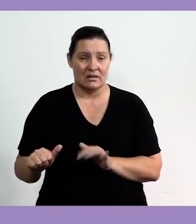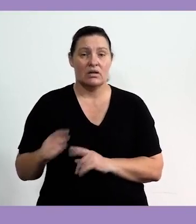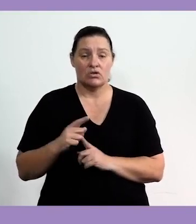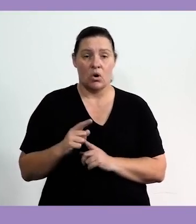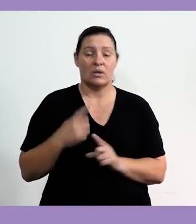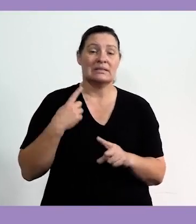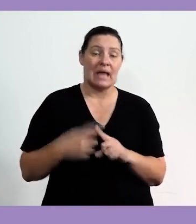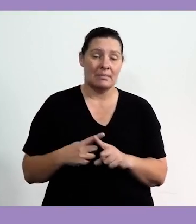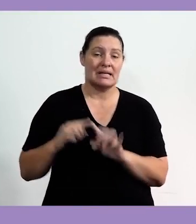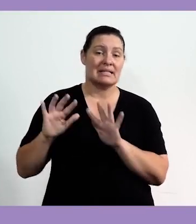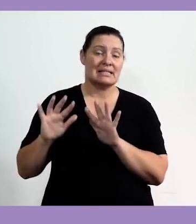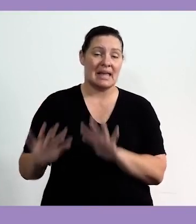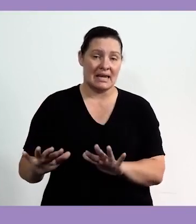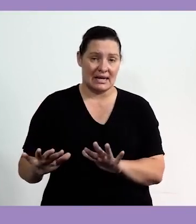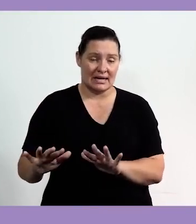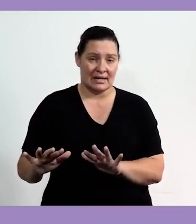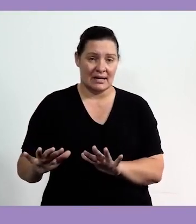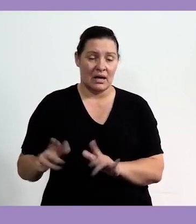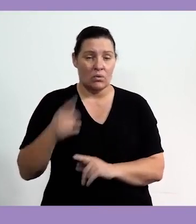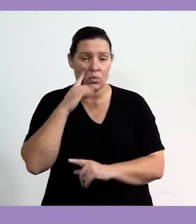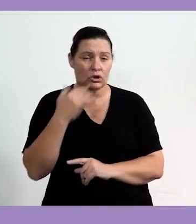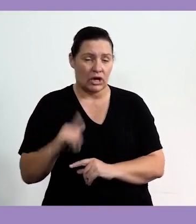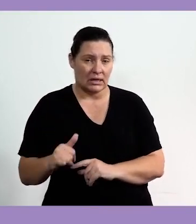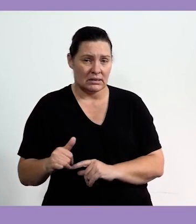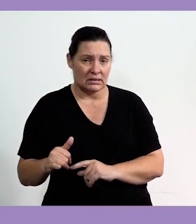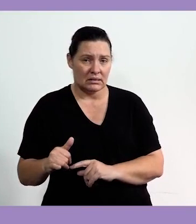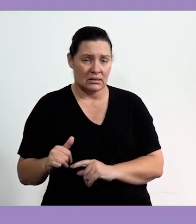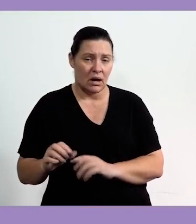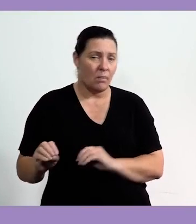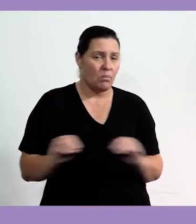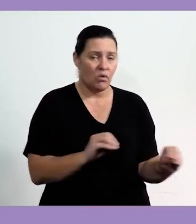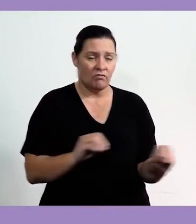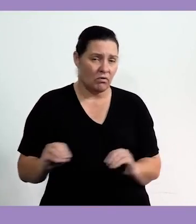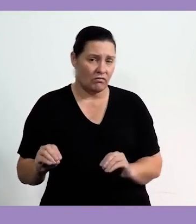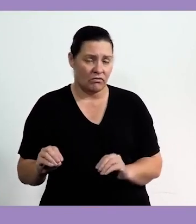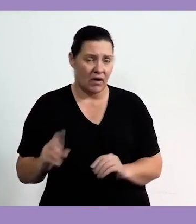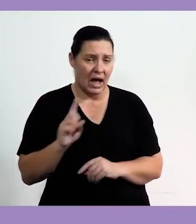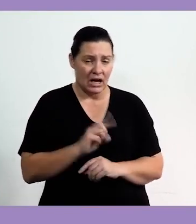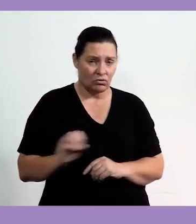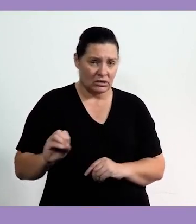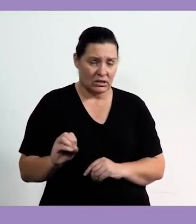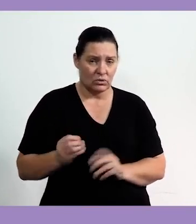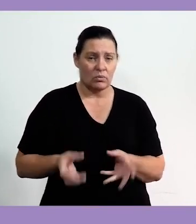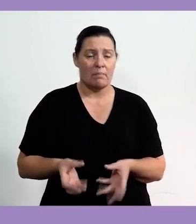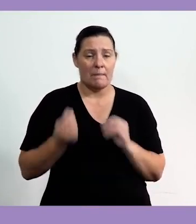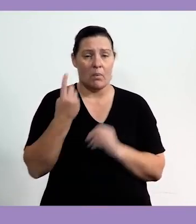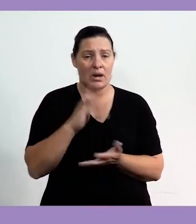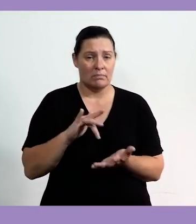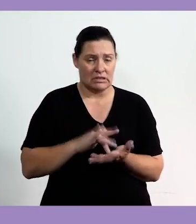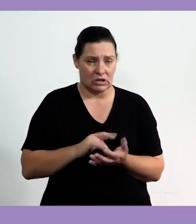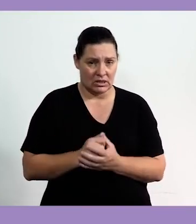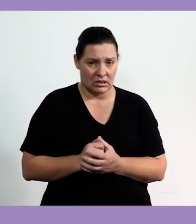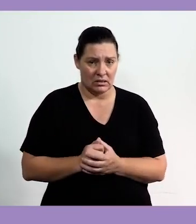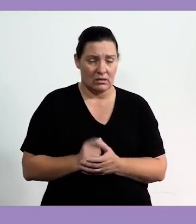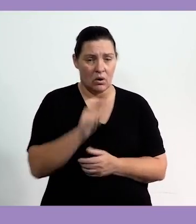1,3456. And we are going to multiply that by 10. Then we are going to check which direction we are moving that 100 to get